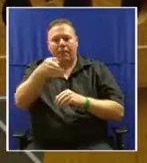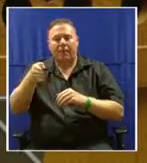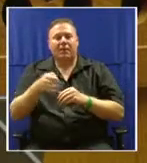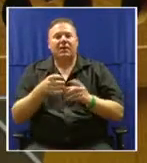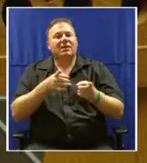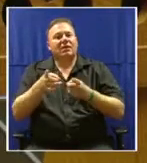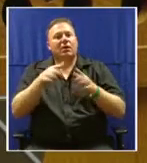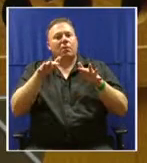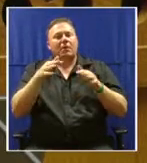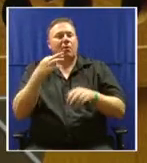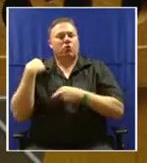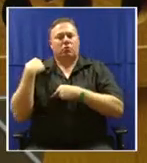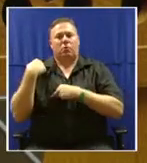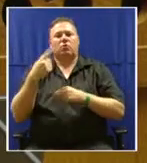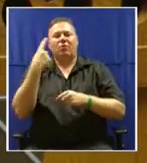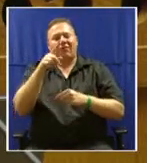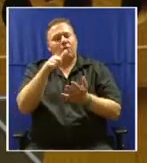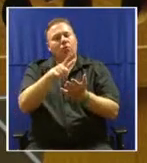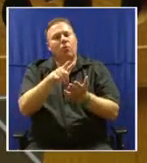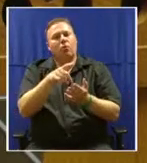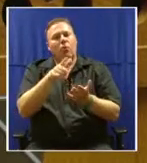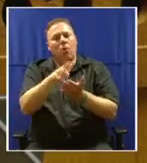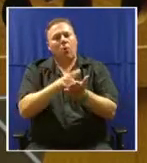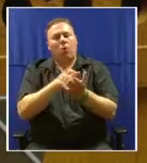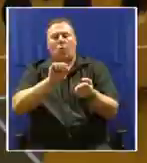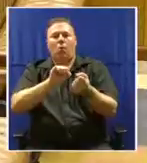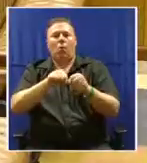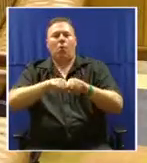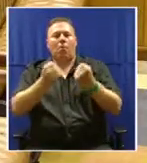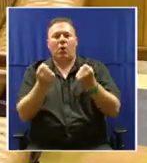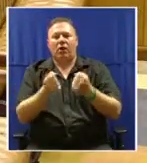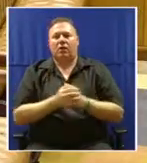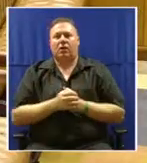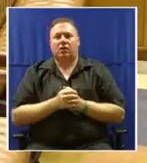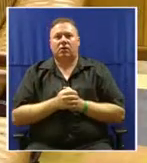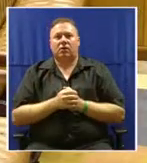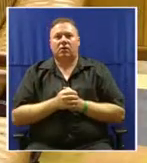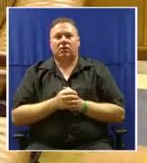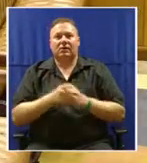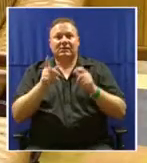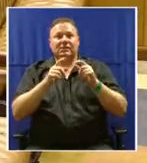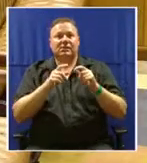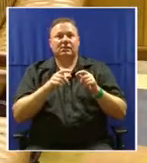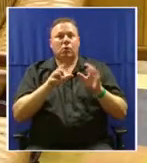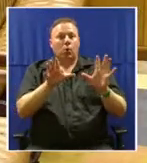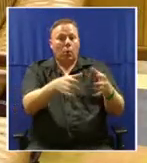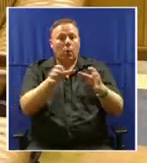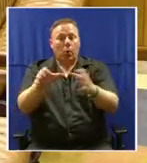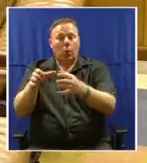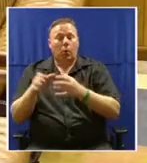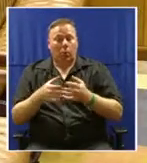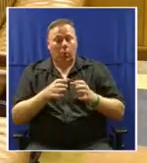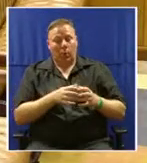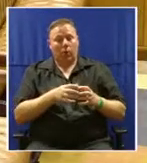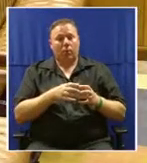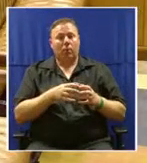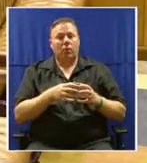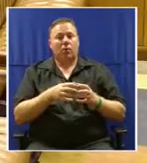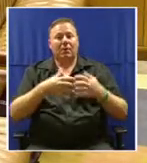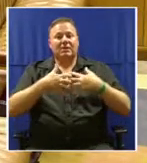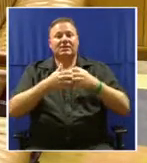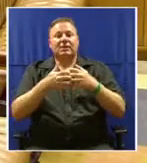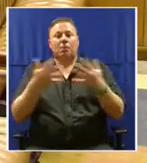responsible in terms of the law. Task teams have been set up in a number of provinces to